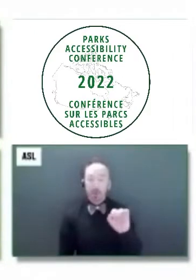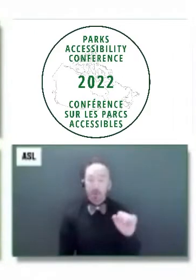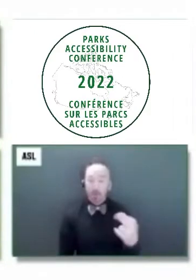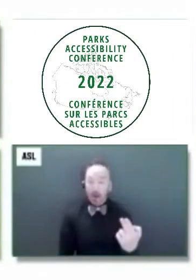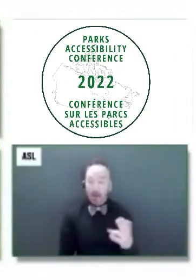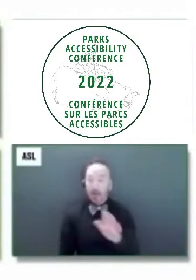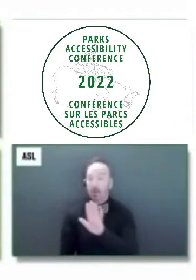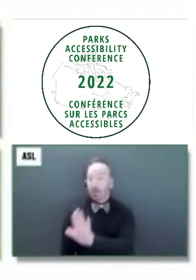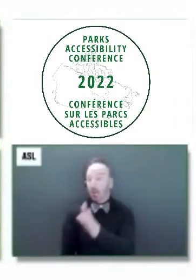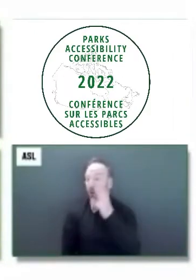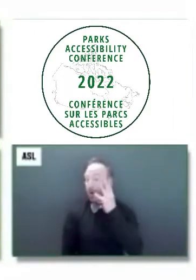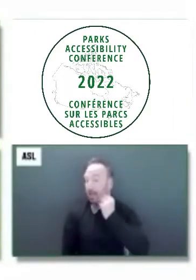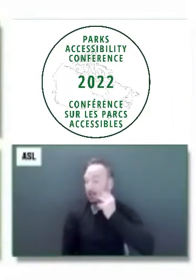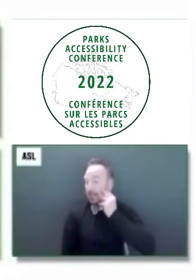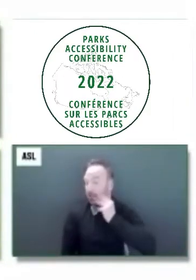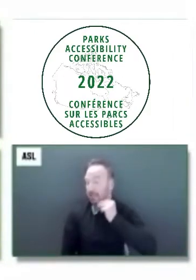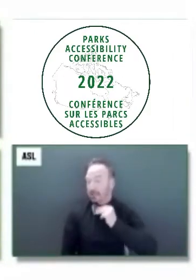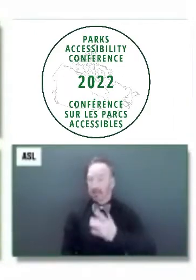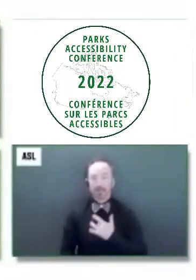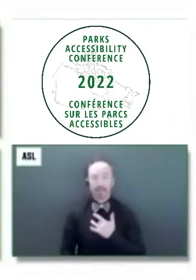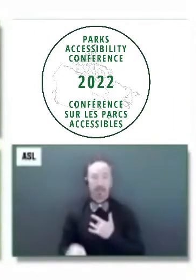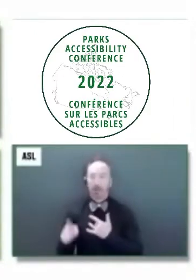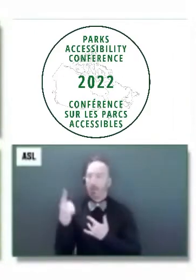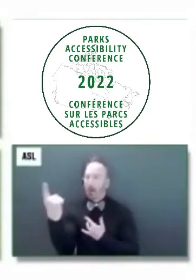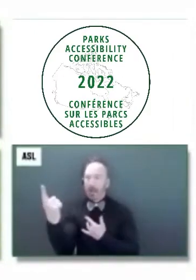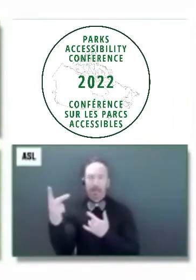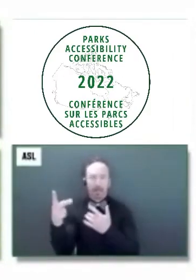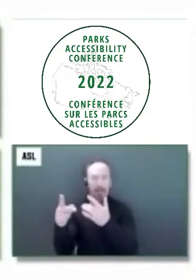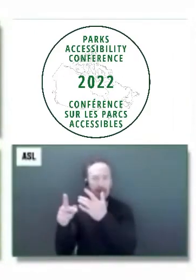really nailed accessibility.